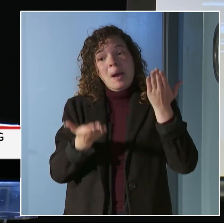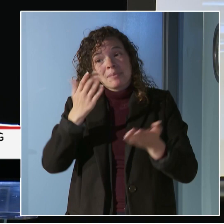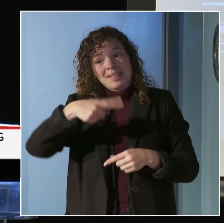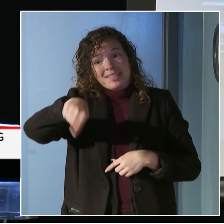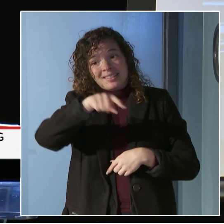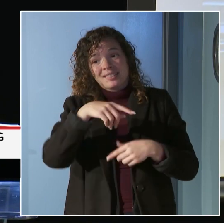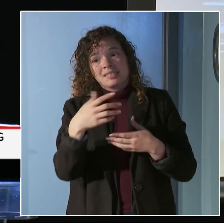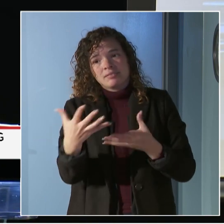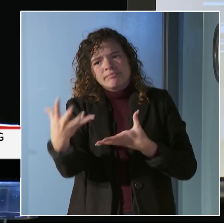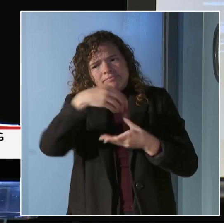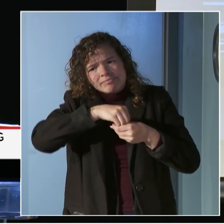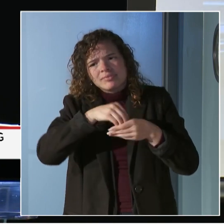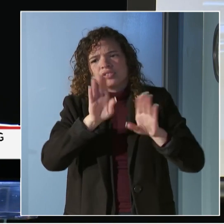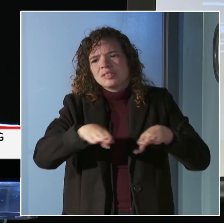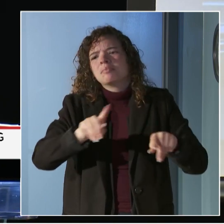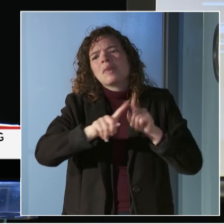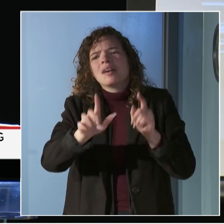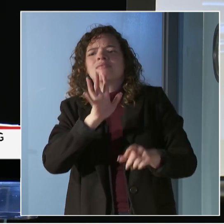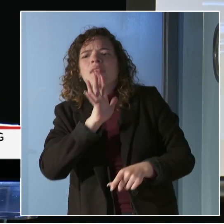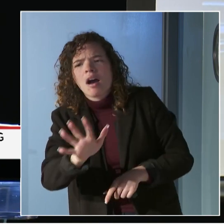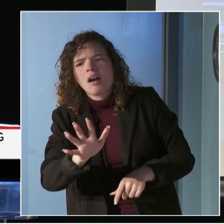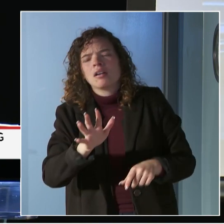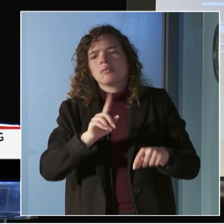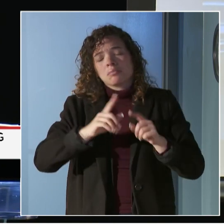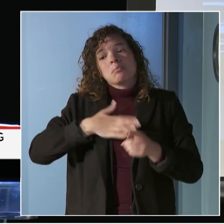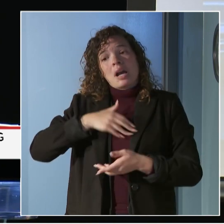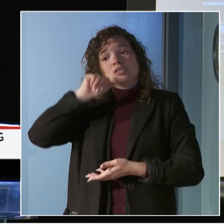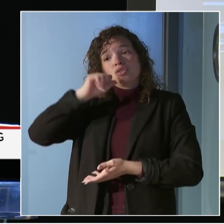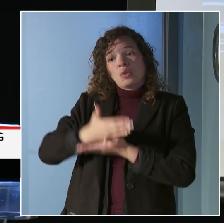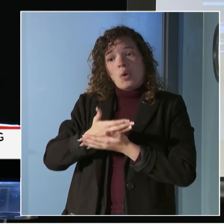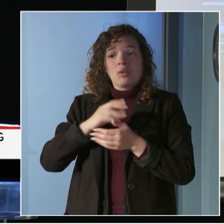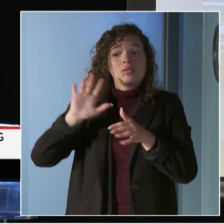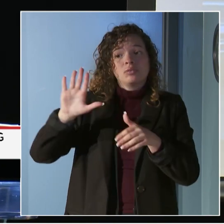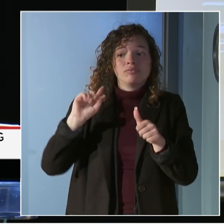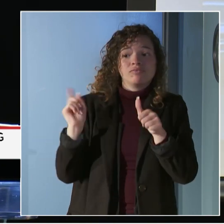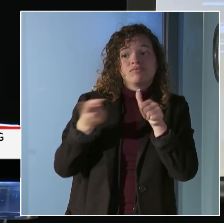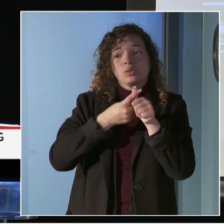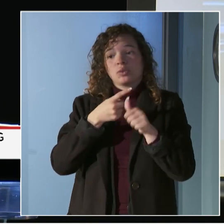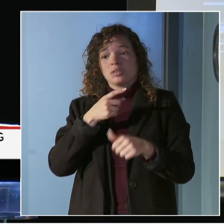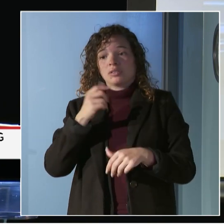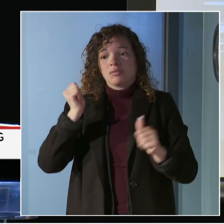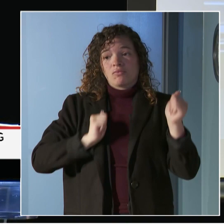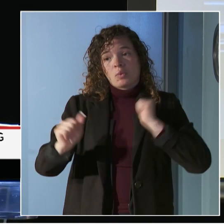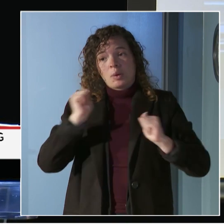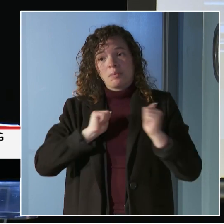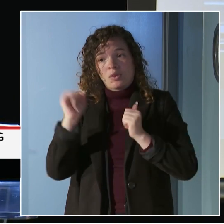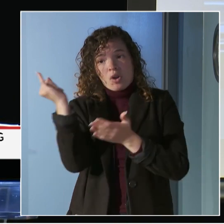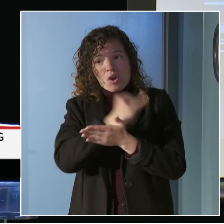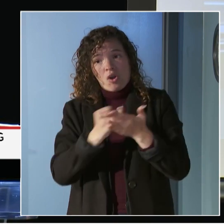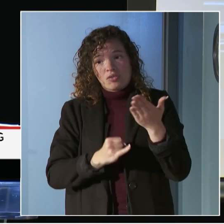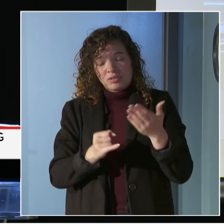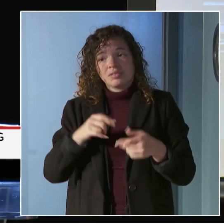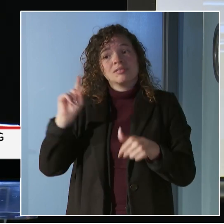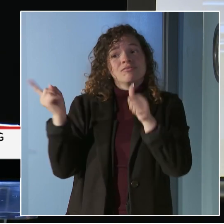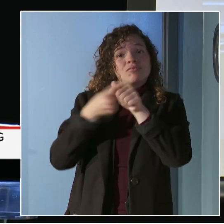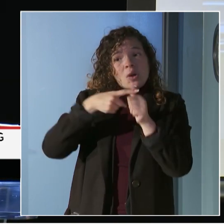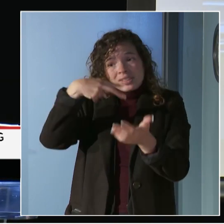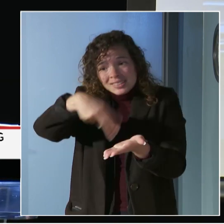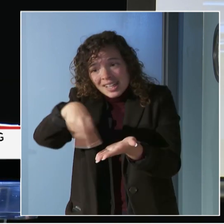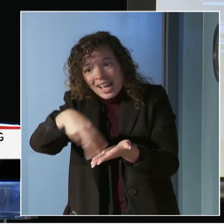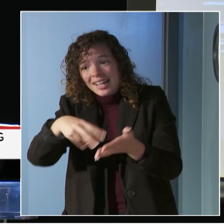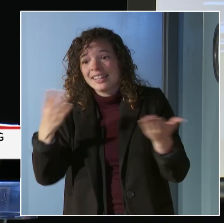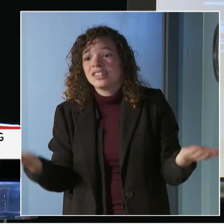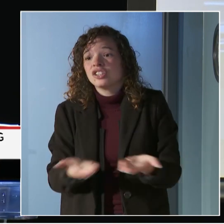my daughter saw her first musical here. She took her first dance class here, and she'll finally be old enough for summer camp next year.